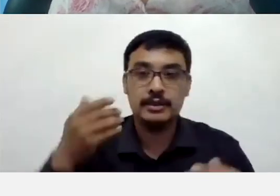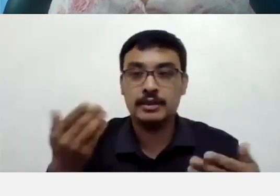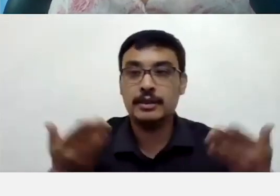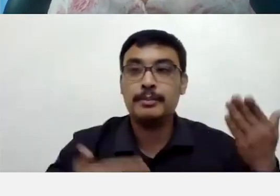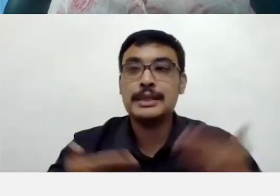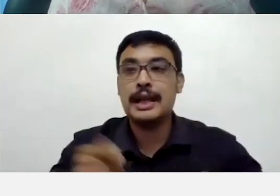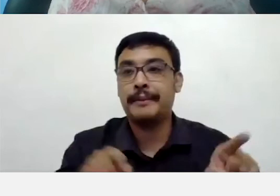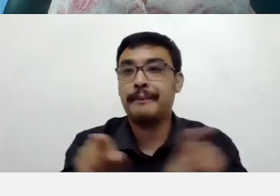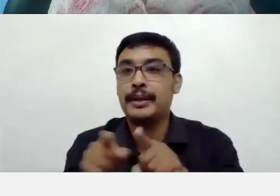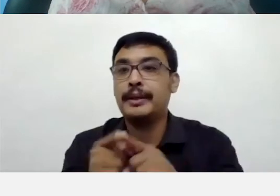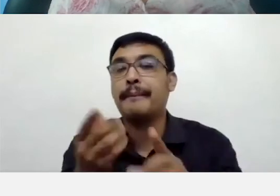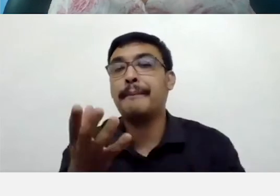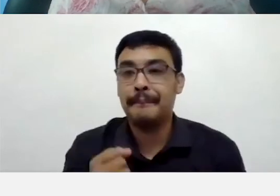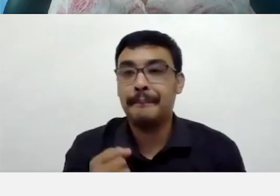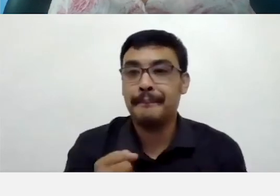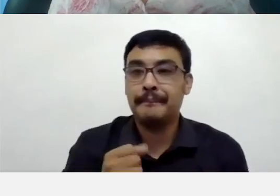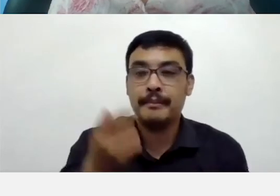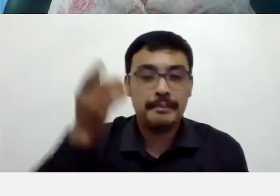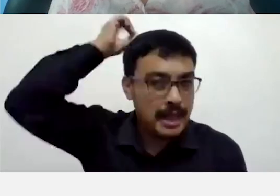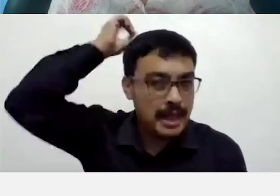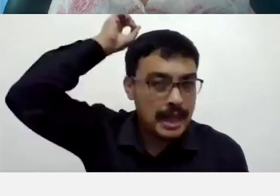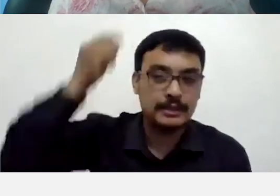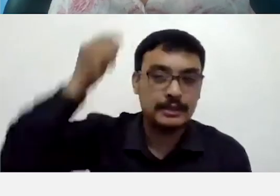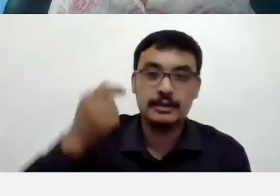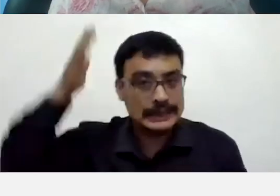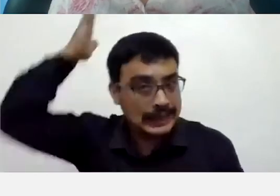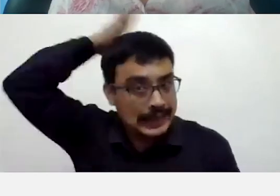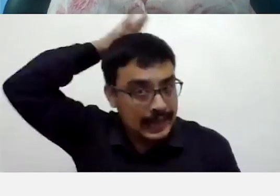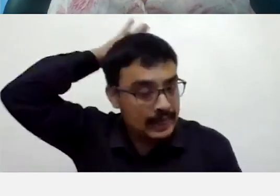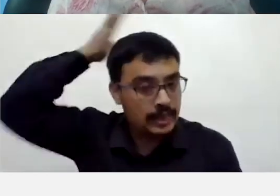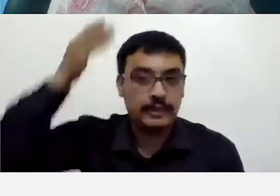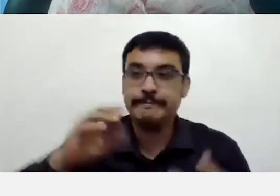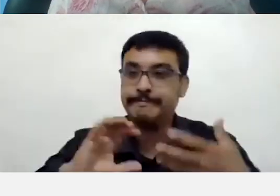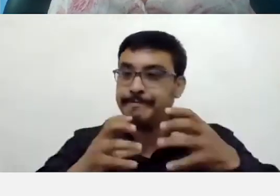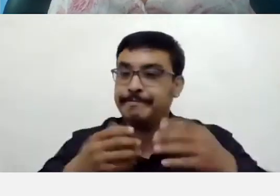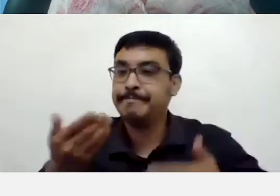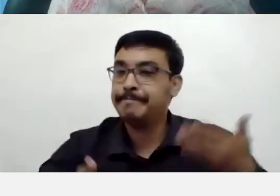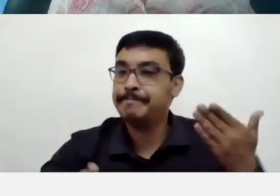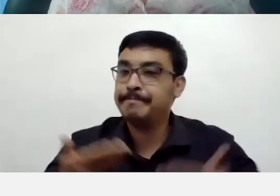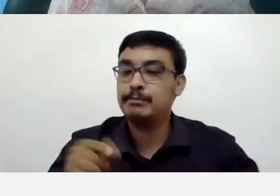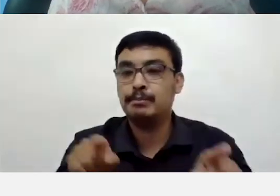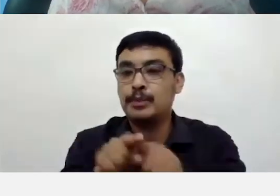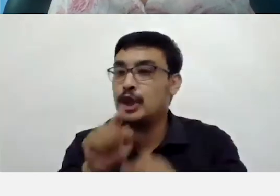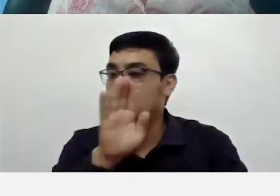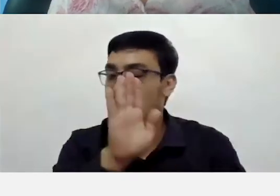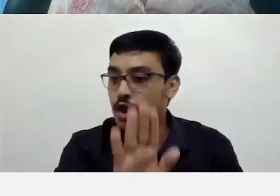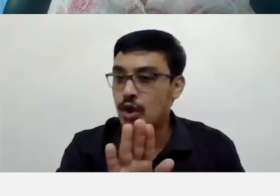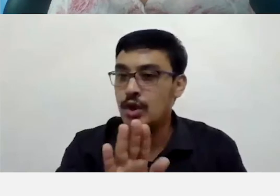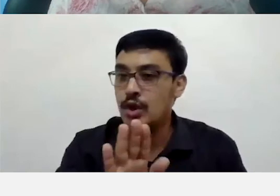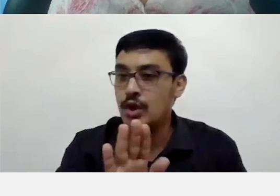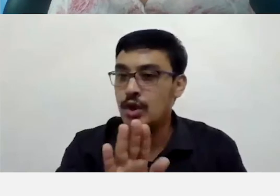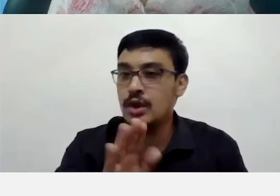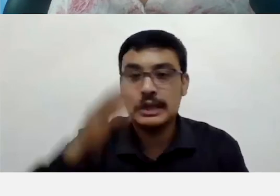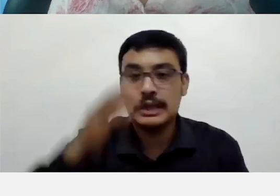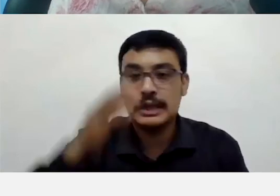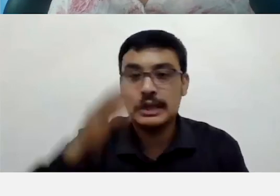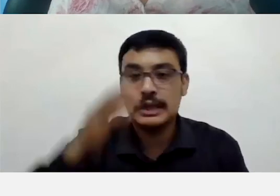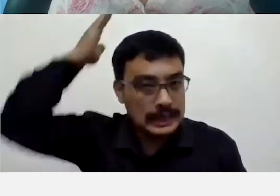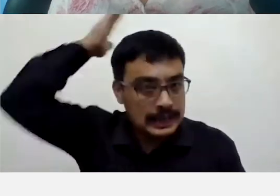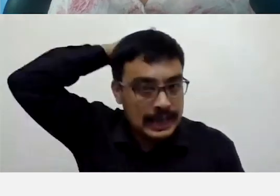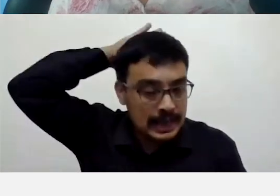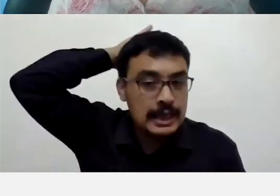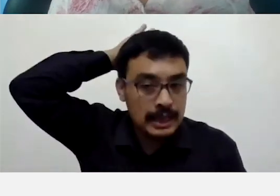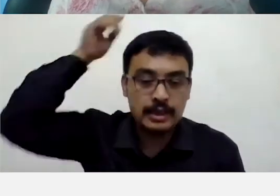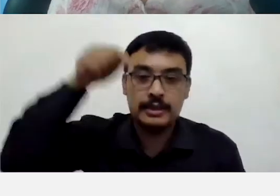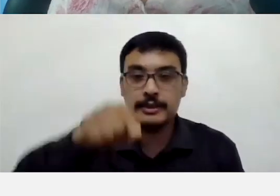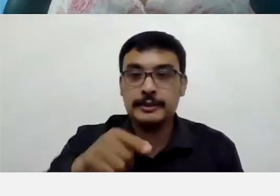oil shop. In a picture also you can find how traditional it is. The oil is stored in the clay pot or